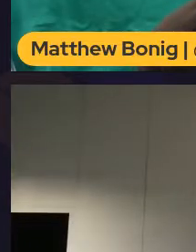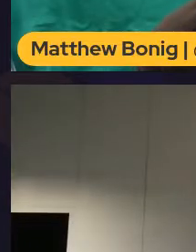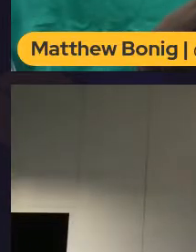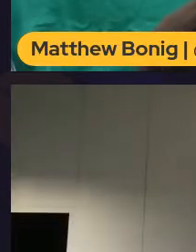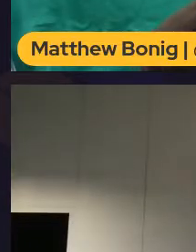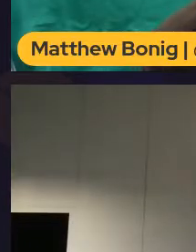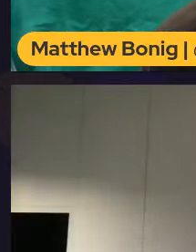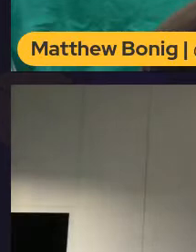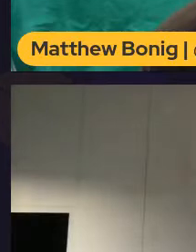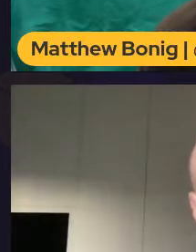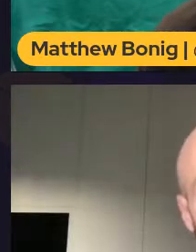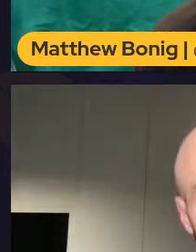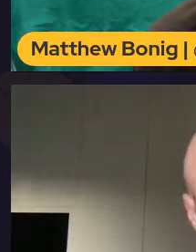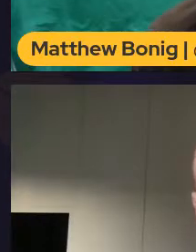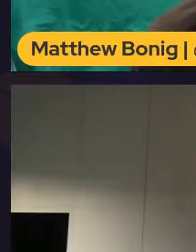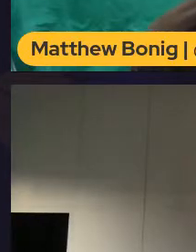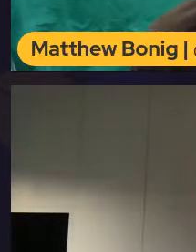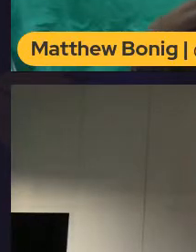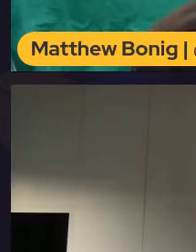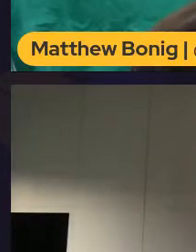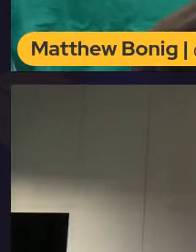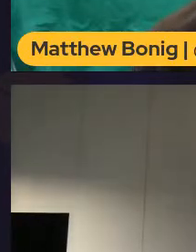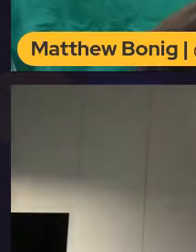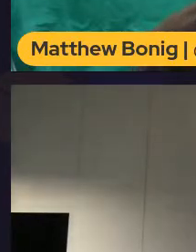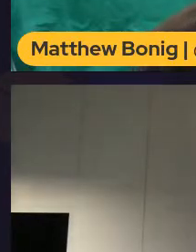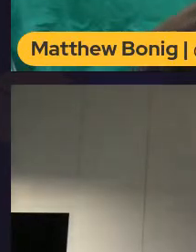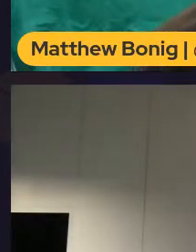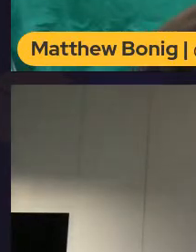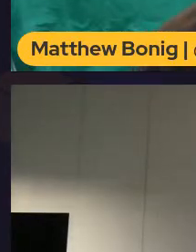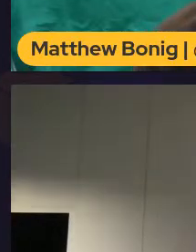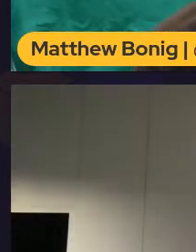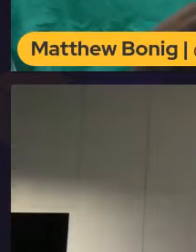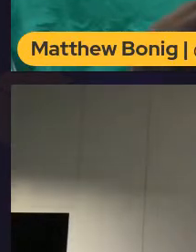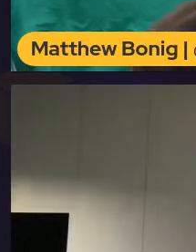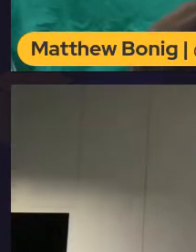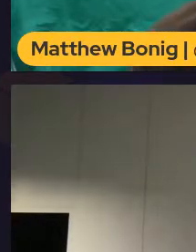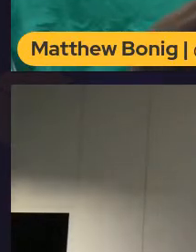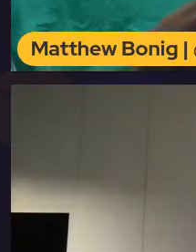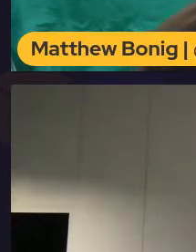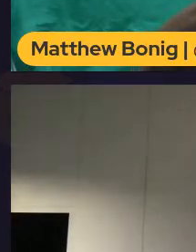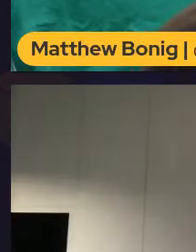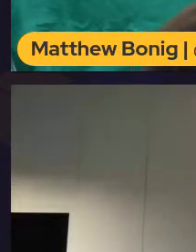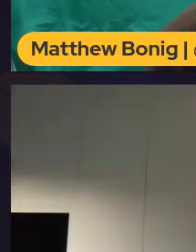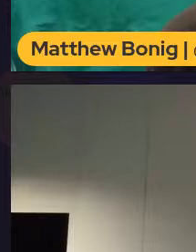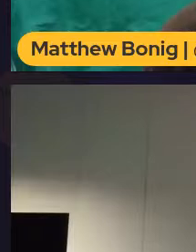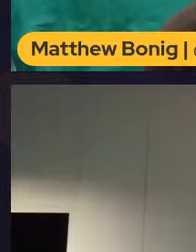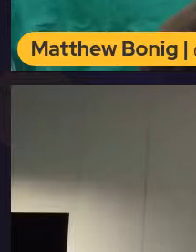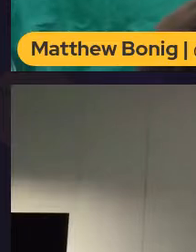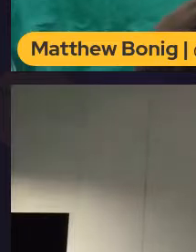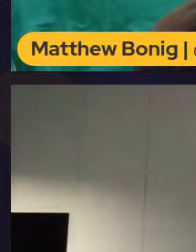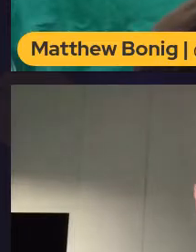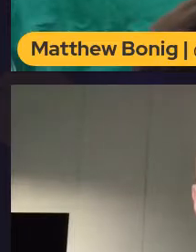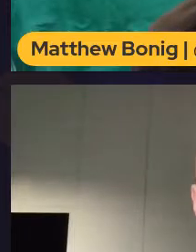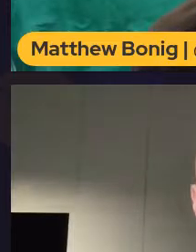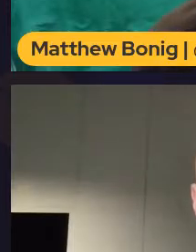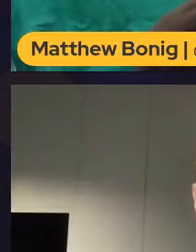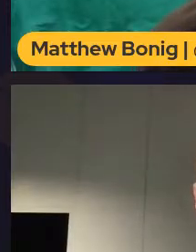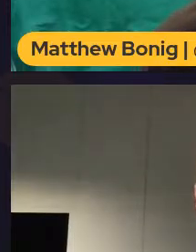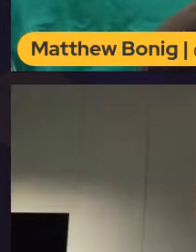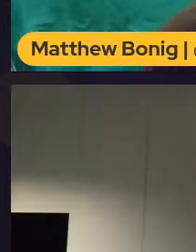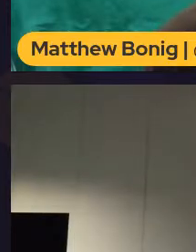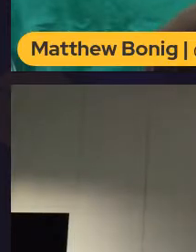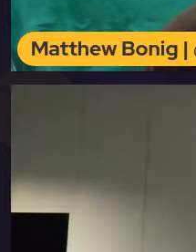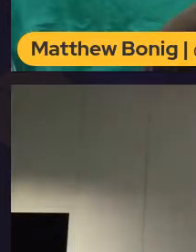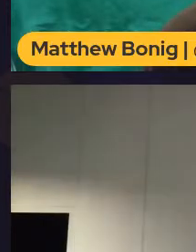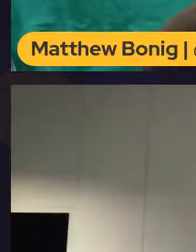deprecated APIs and enabling all the feature flags. And so if you're using a deprecated API, you should see some warnings, and